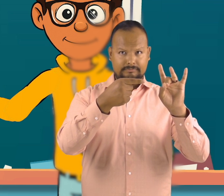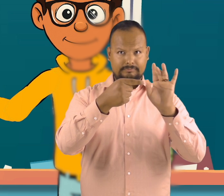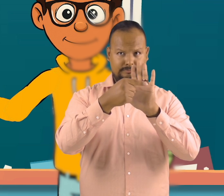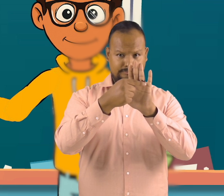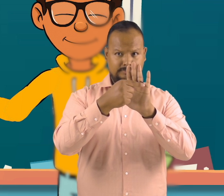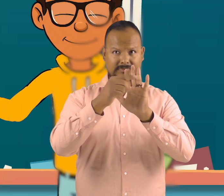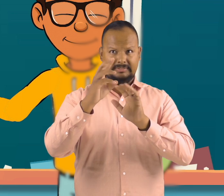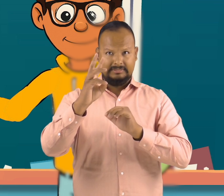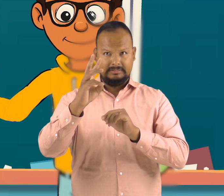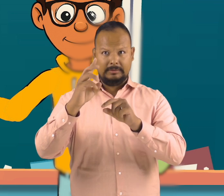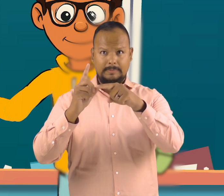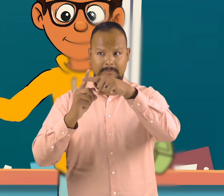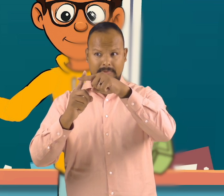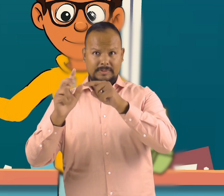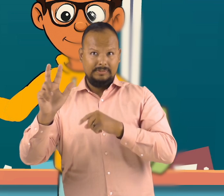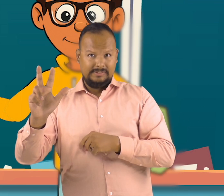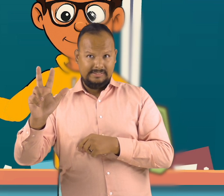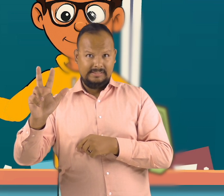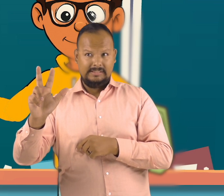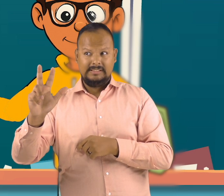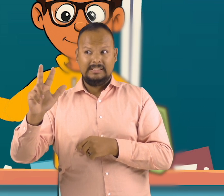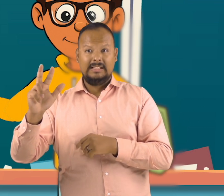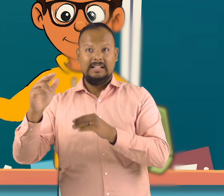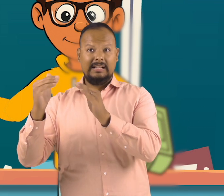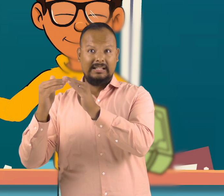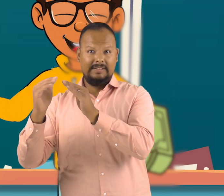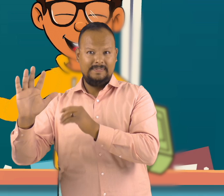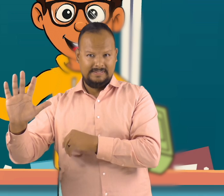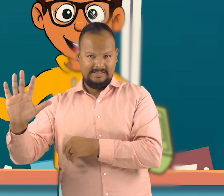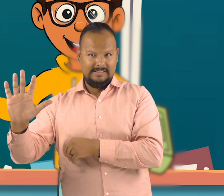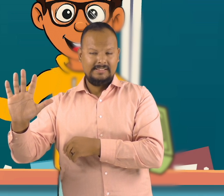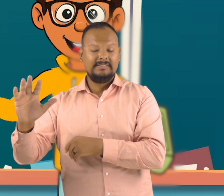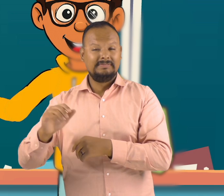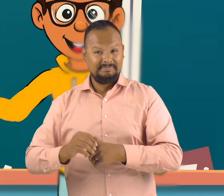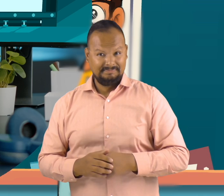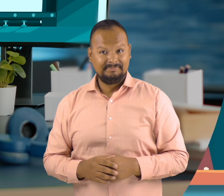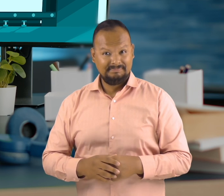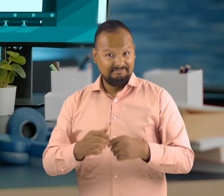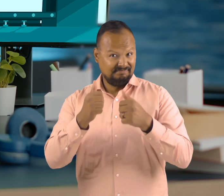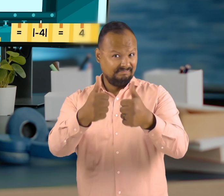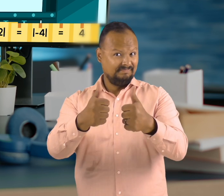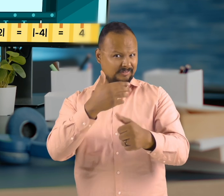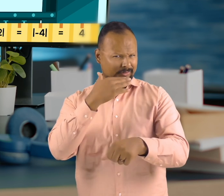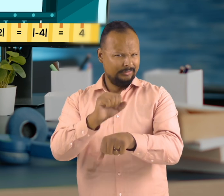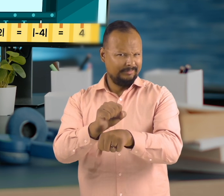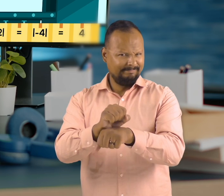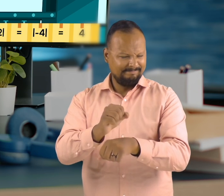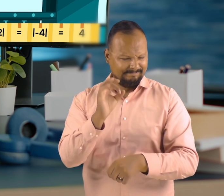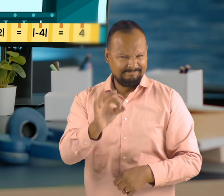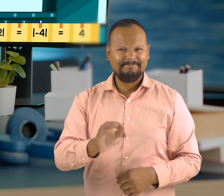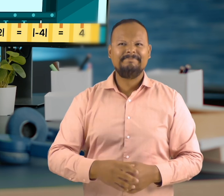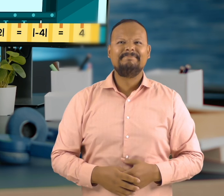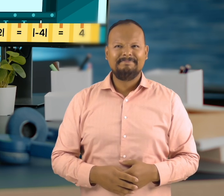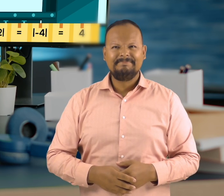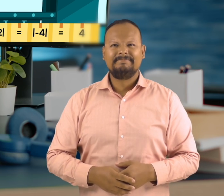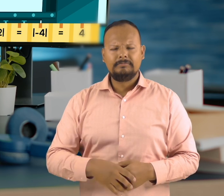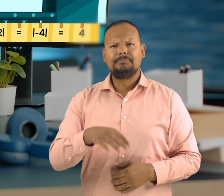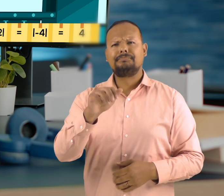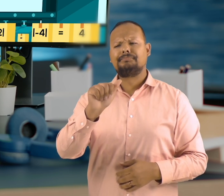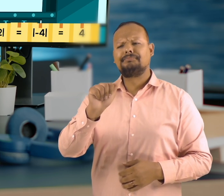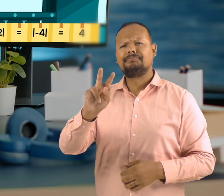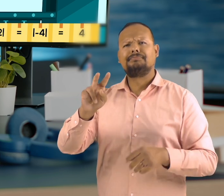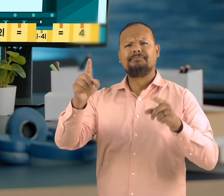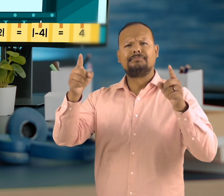equals 5. Nice work, everyone! Absolute value is pretty cool,